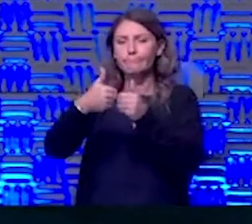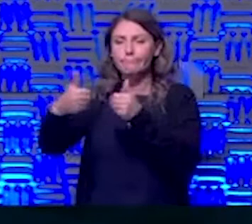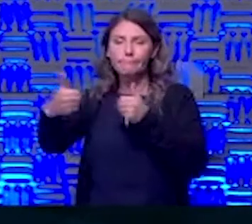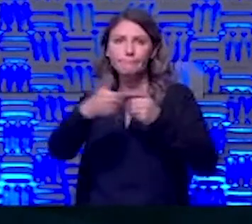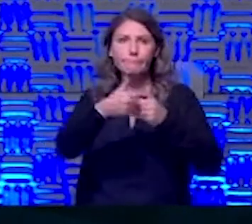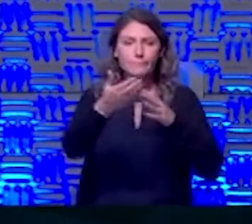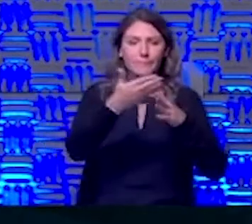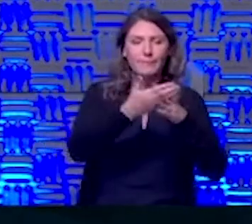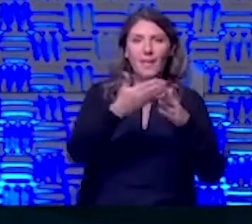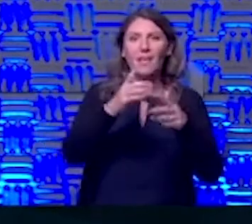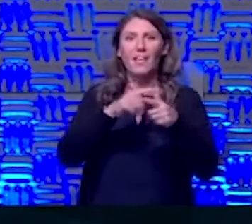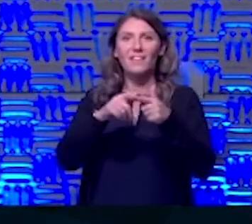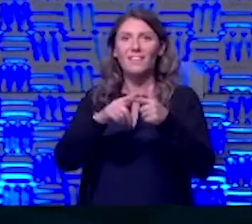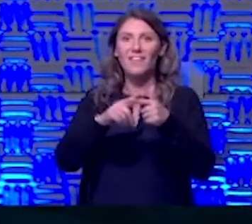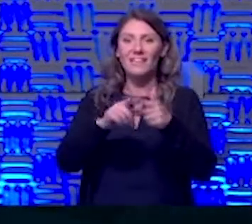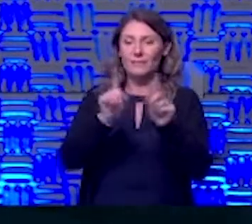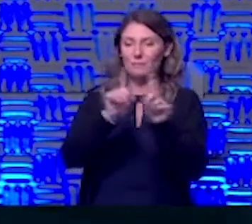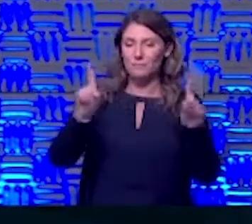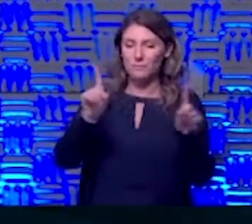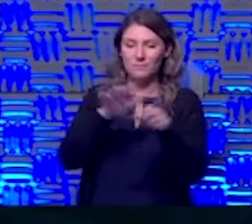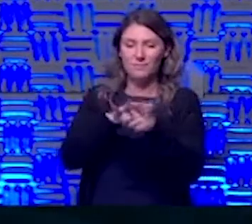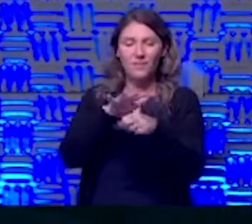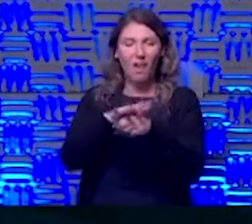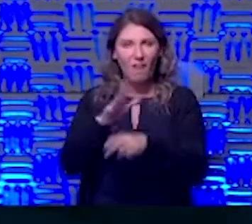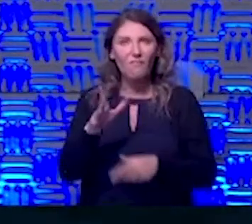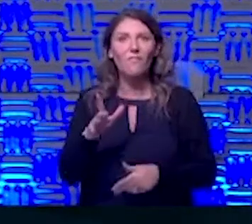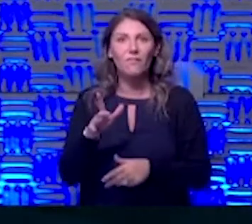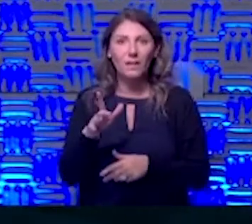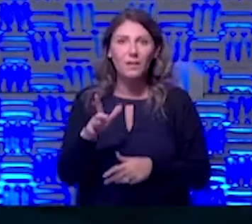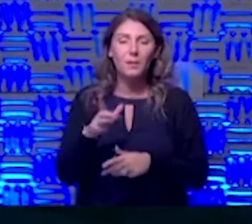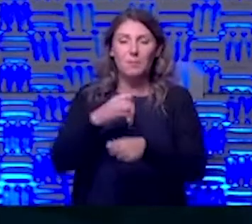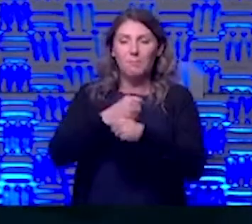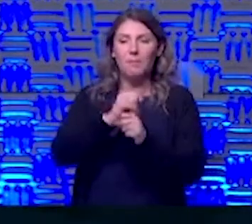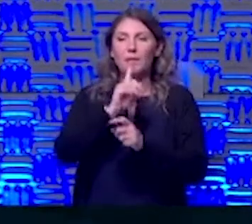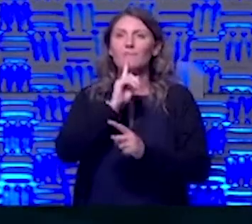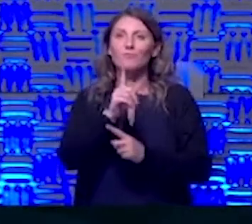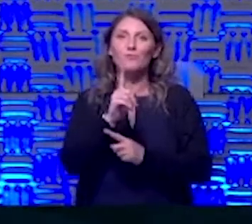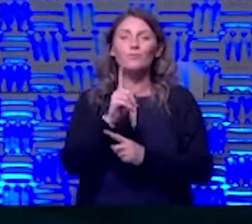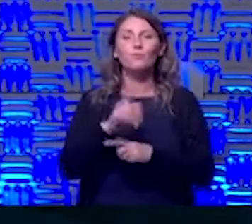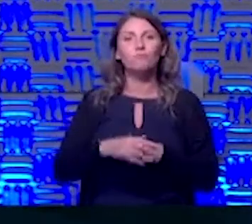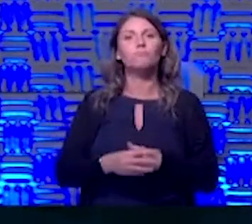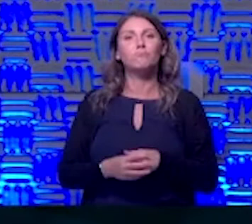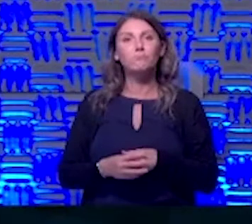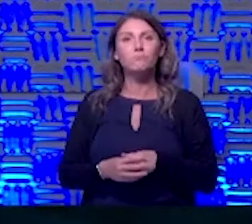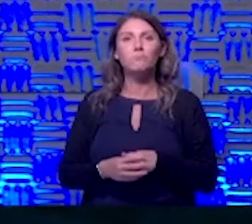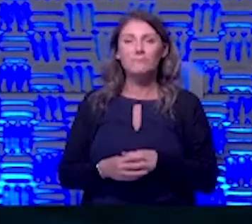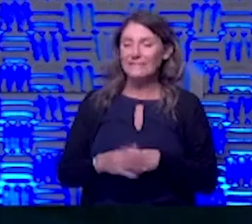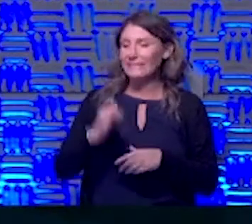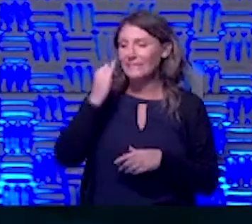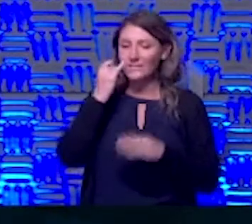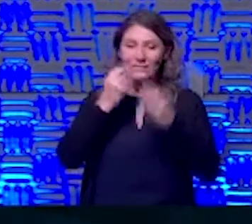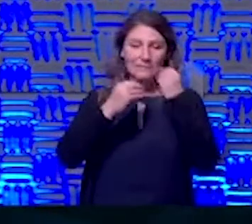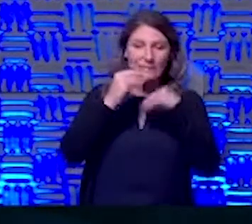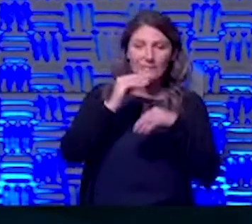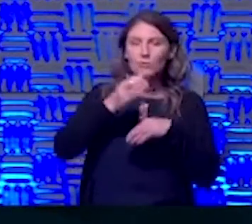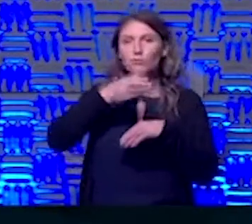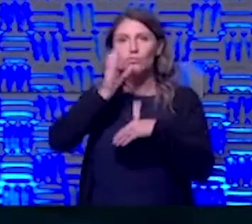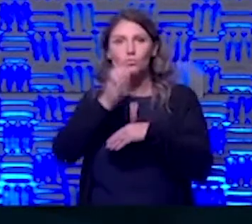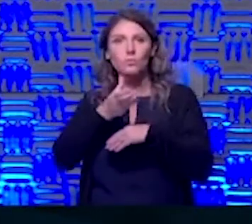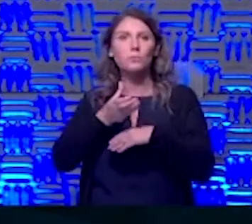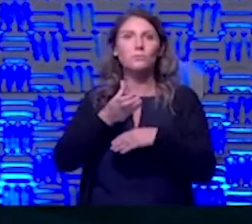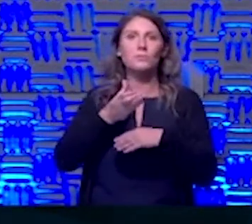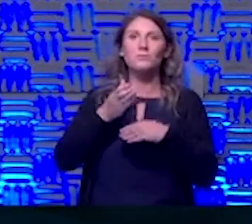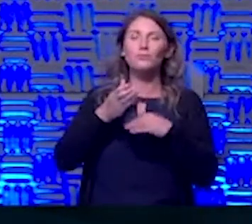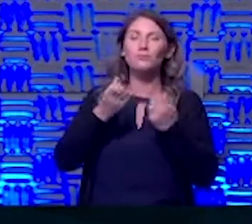them distanced enough to, do their whether it's eating or drinking. So trying to